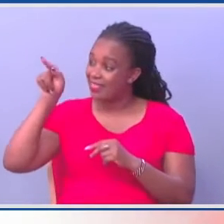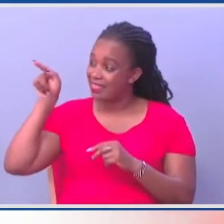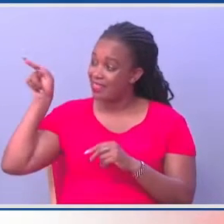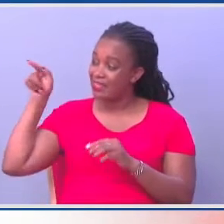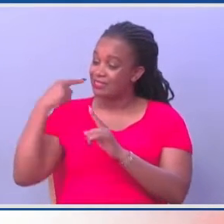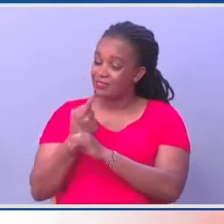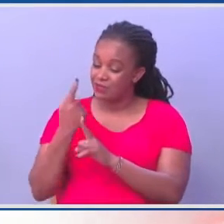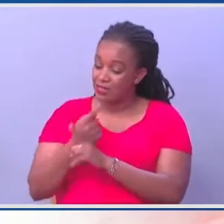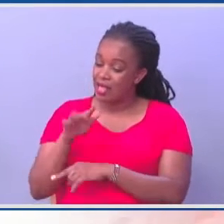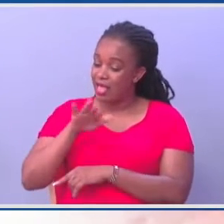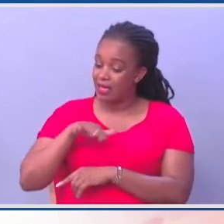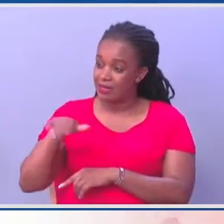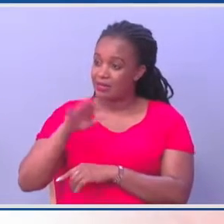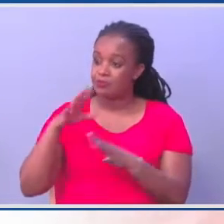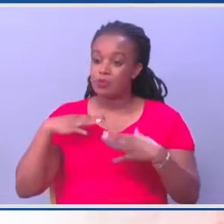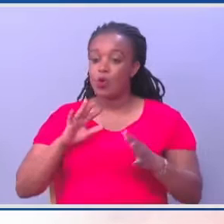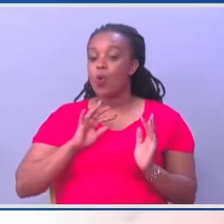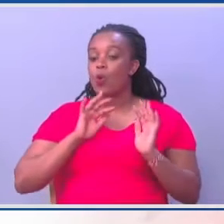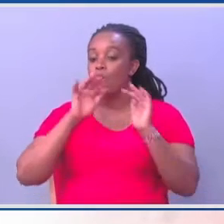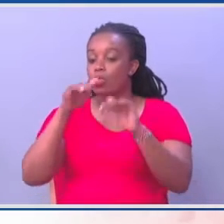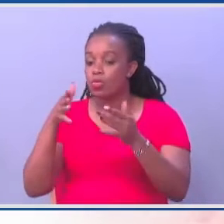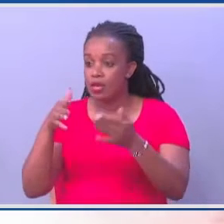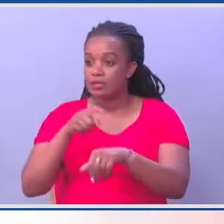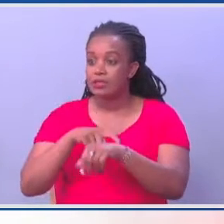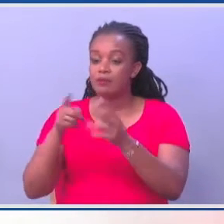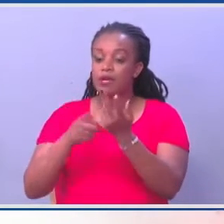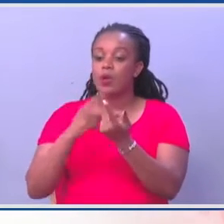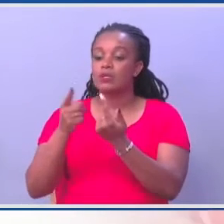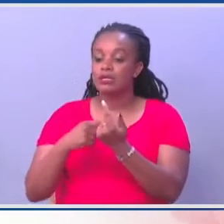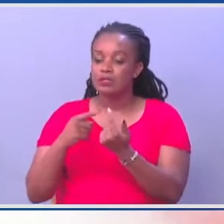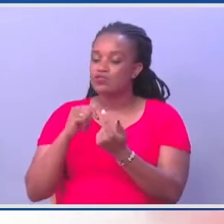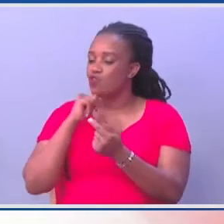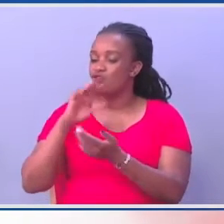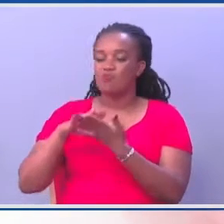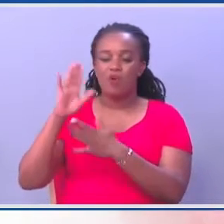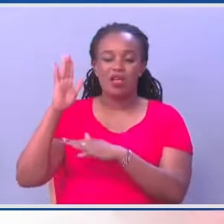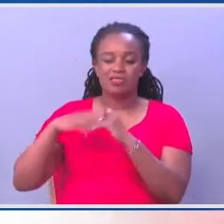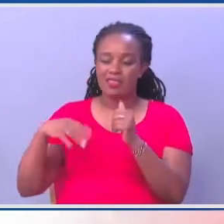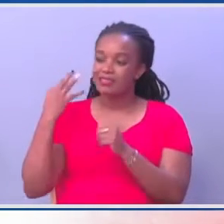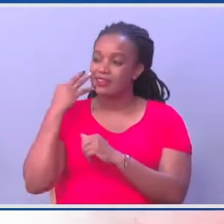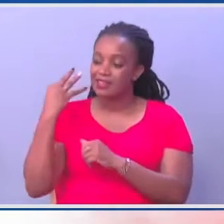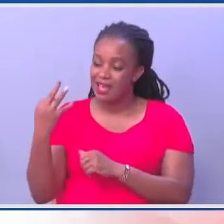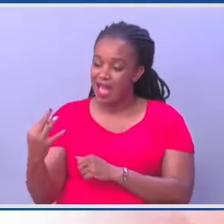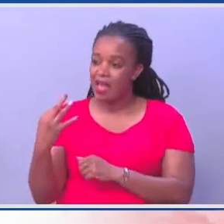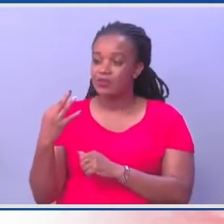attended, when I counted, were not more than 300 out of a contingent of